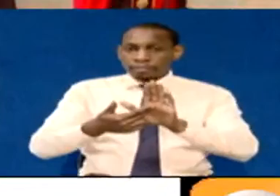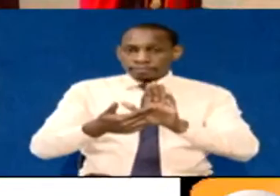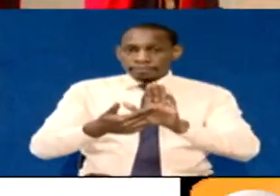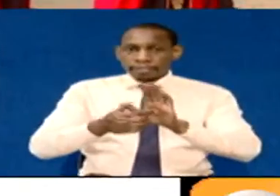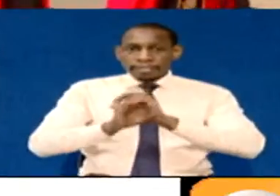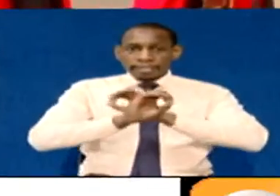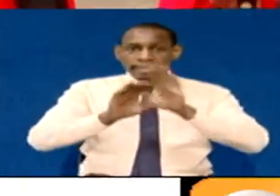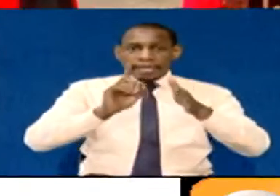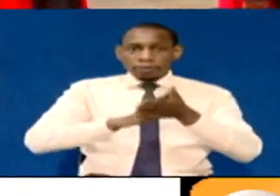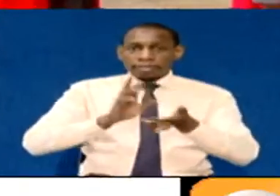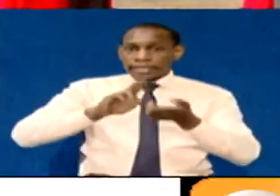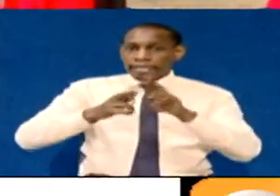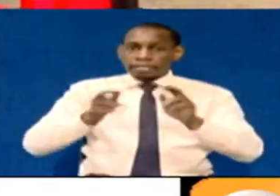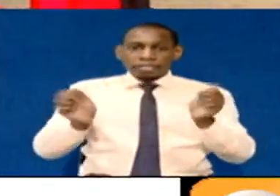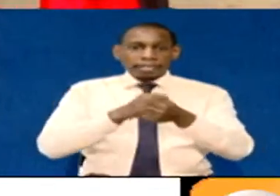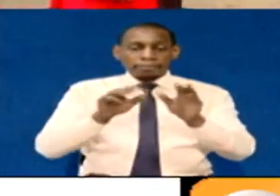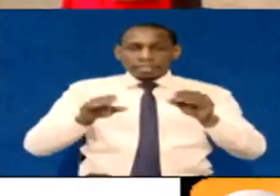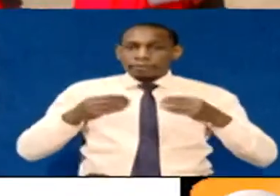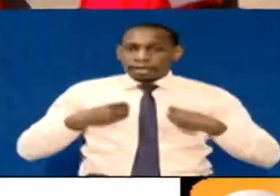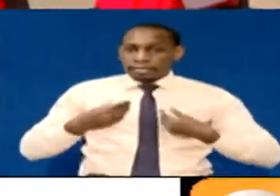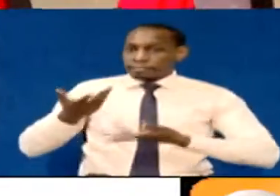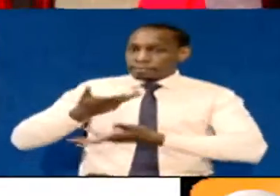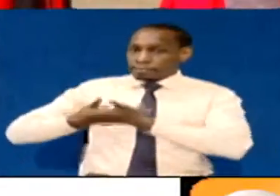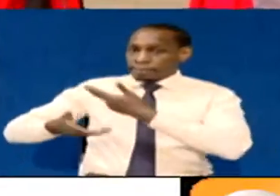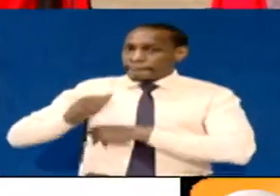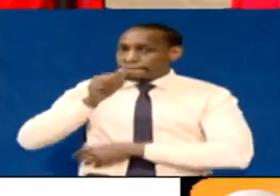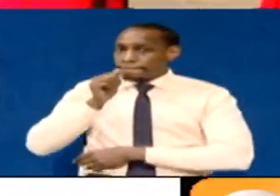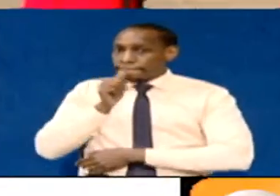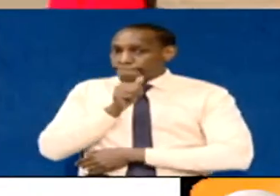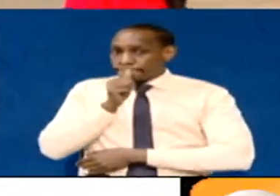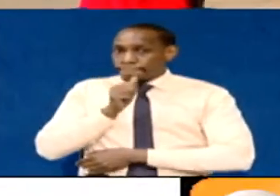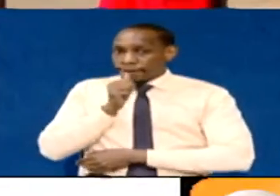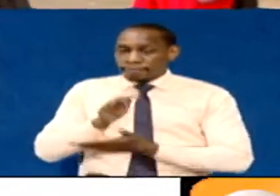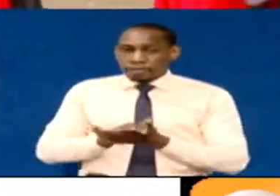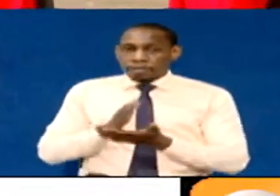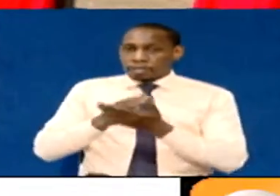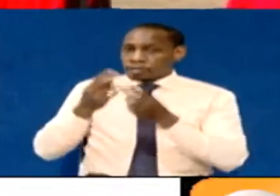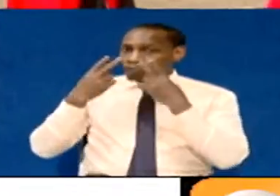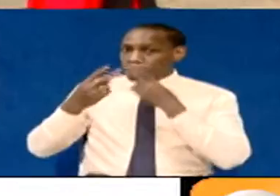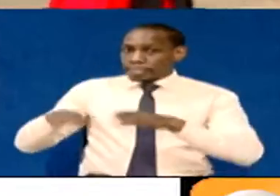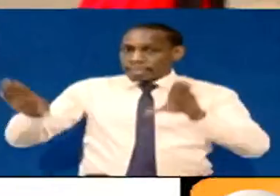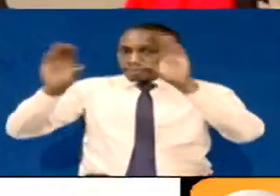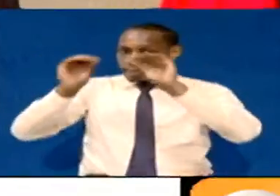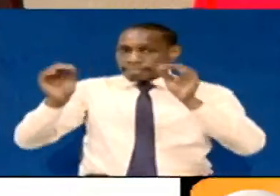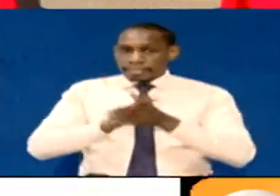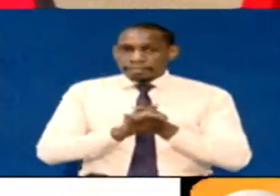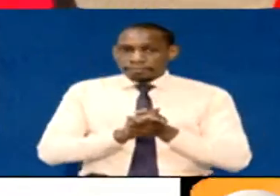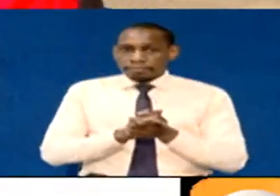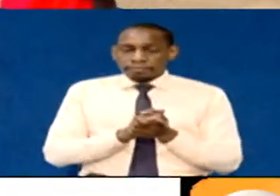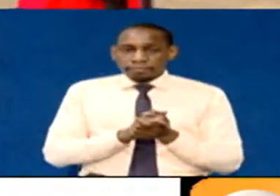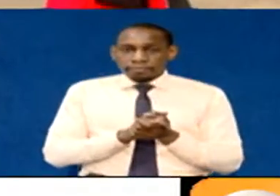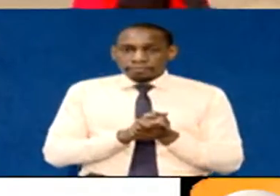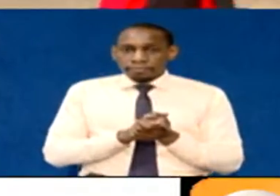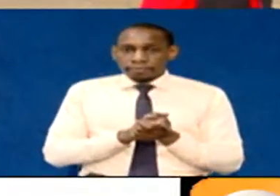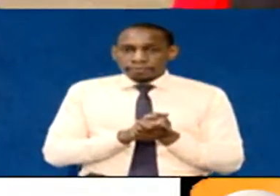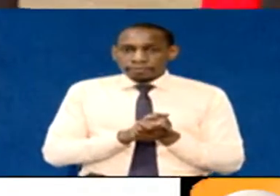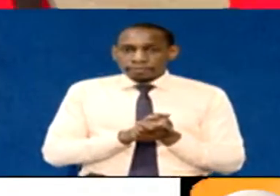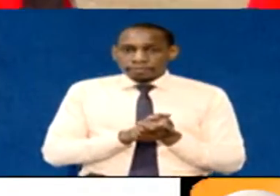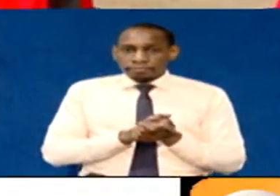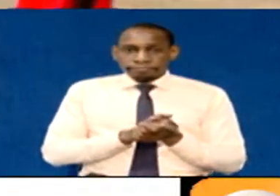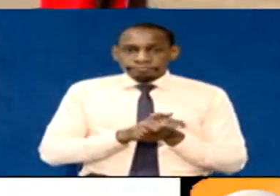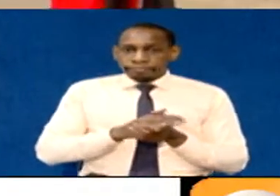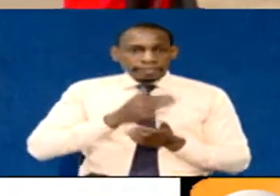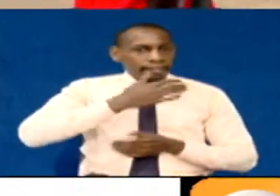that the relationship cannot allow that kind of interaction. You can see the president is quite dismissive of David